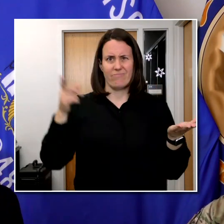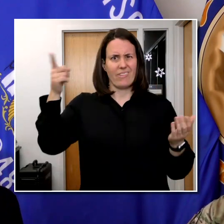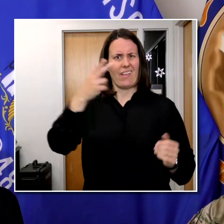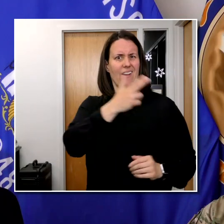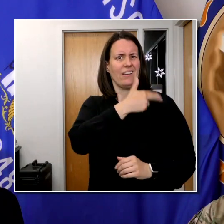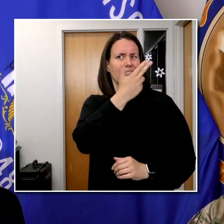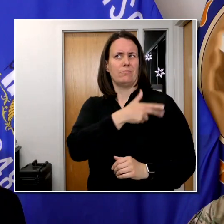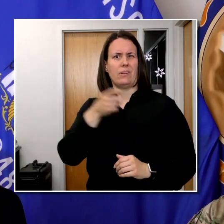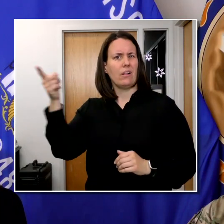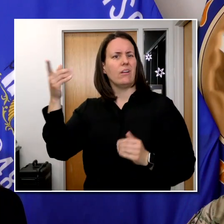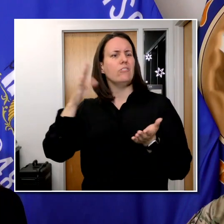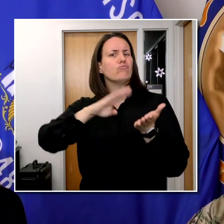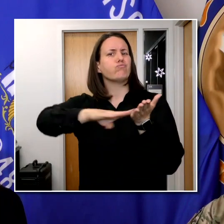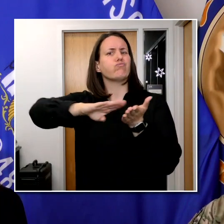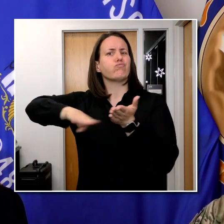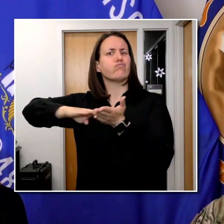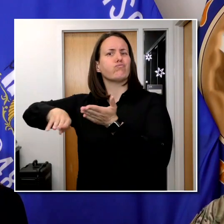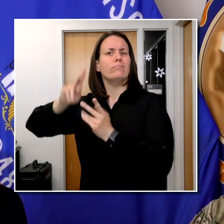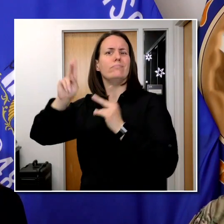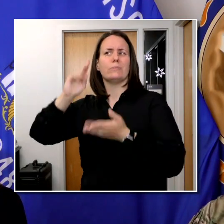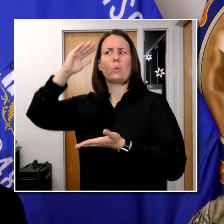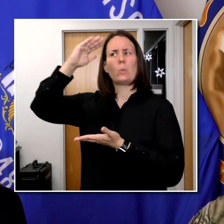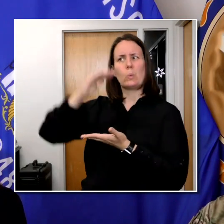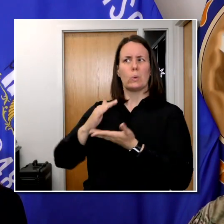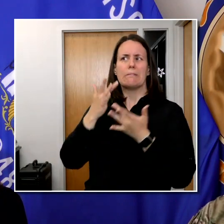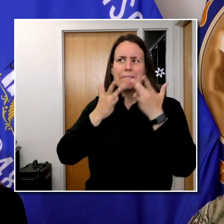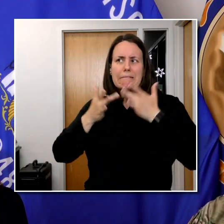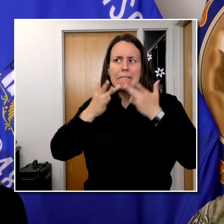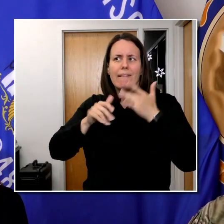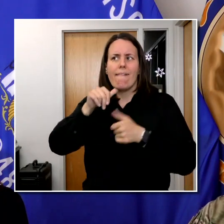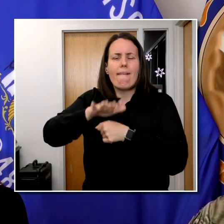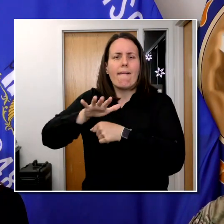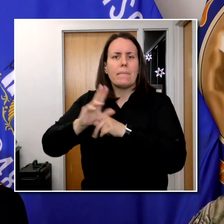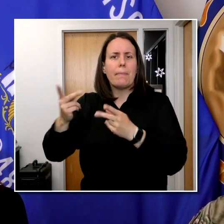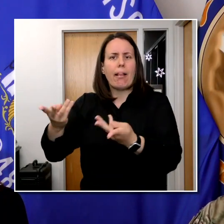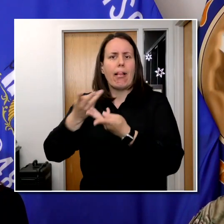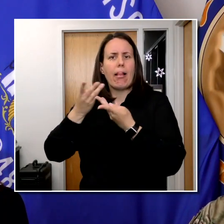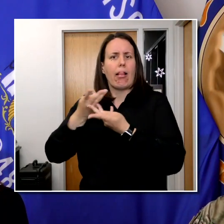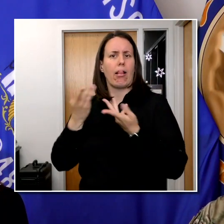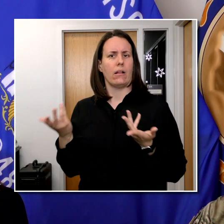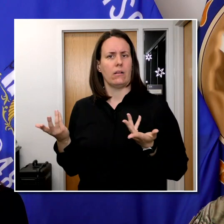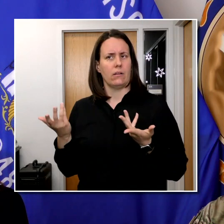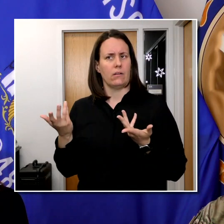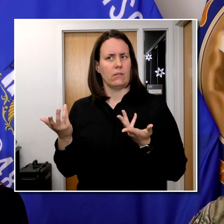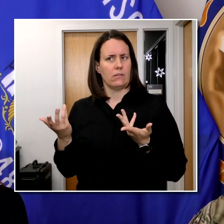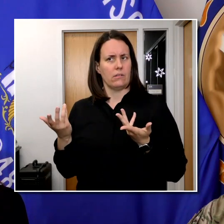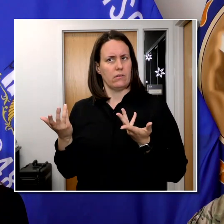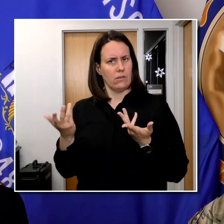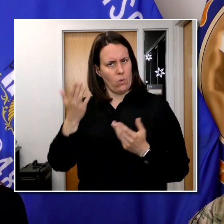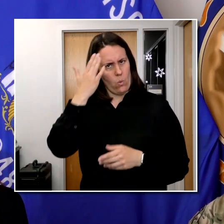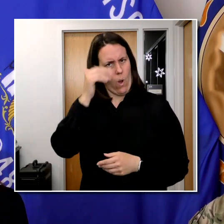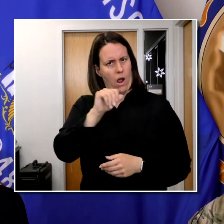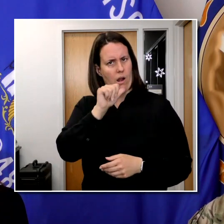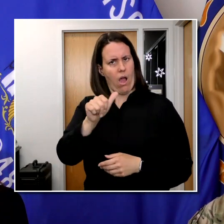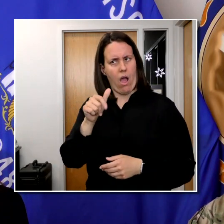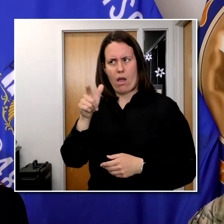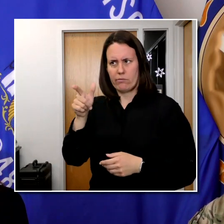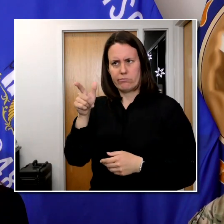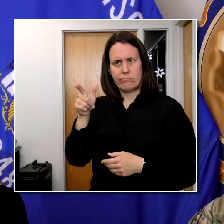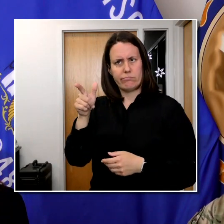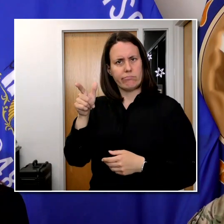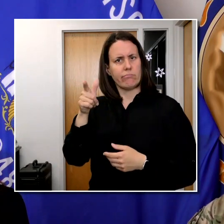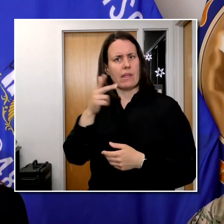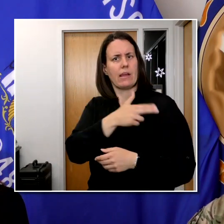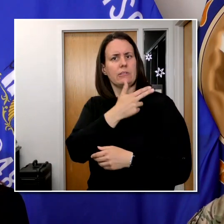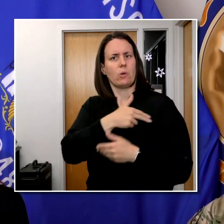normal operation and move people that are potentially sick with this virus elsewhere? And then the other is